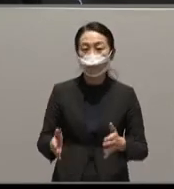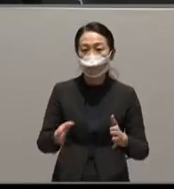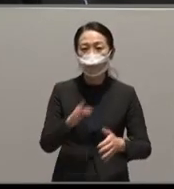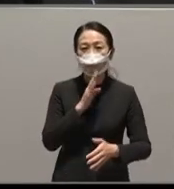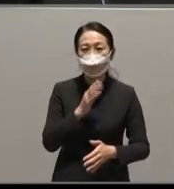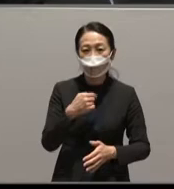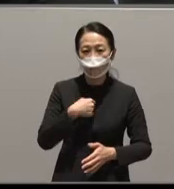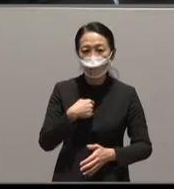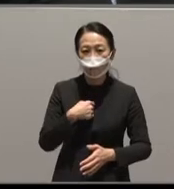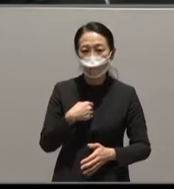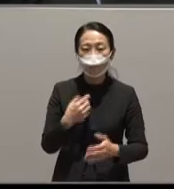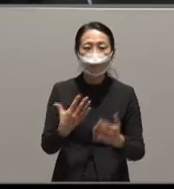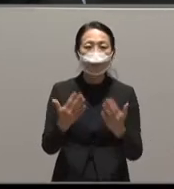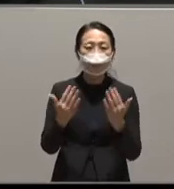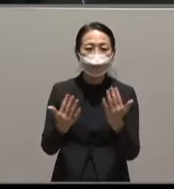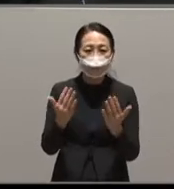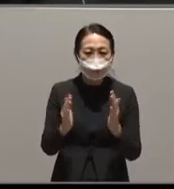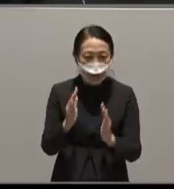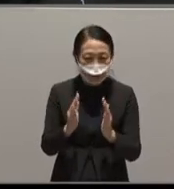which means that it has evidence.